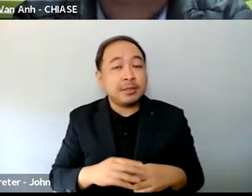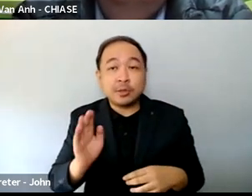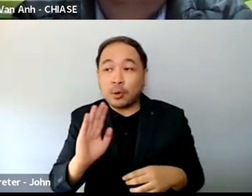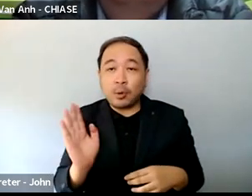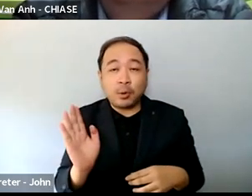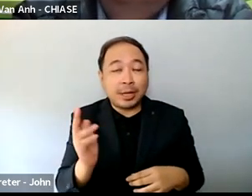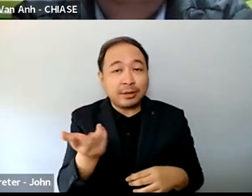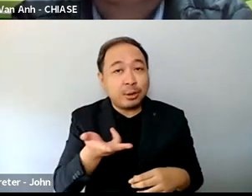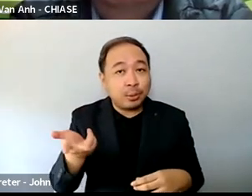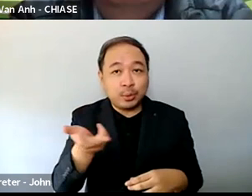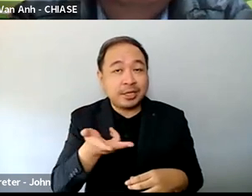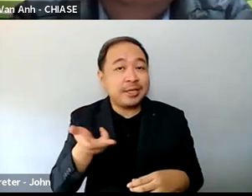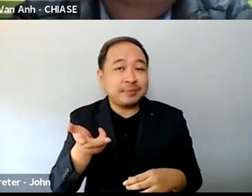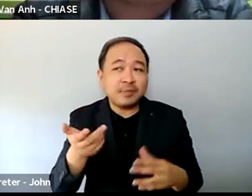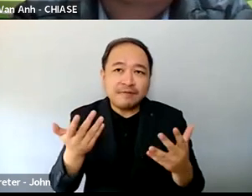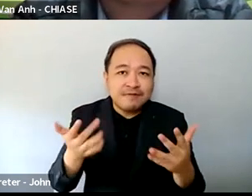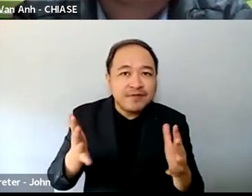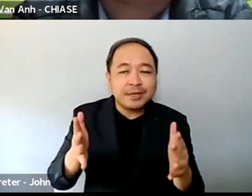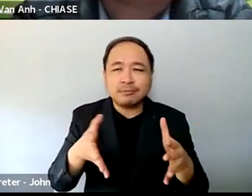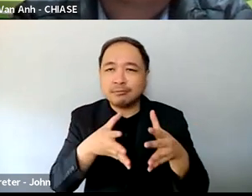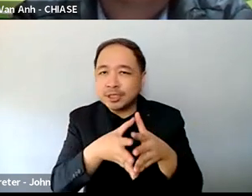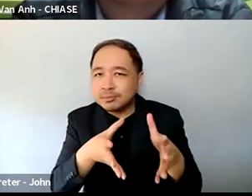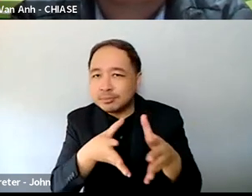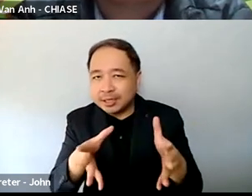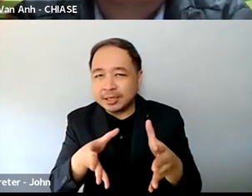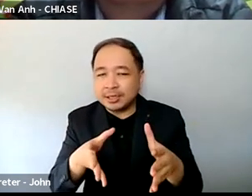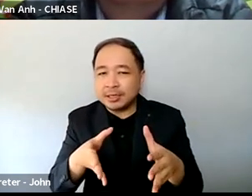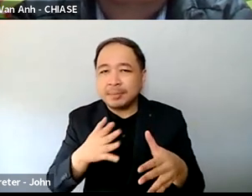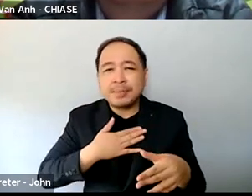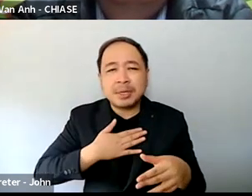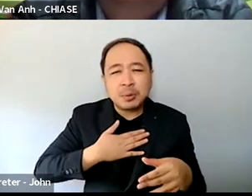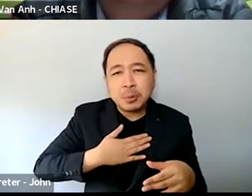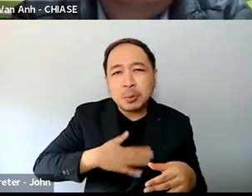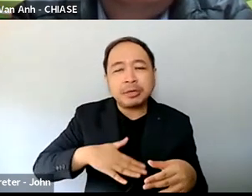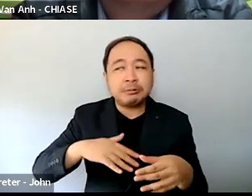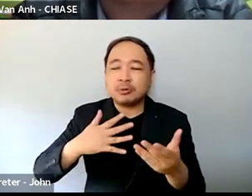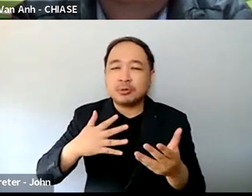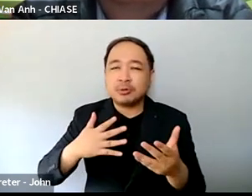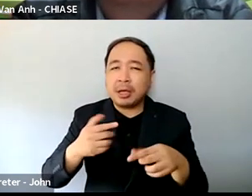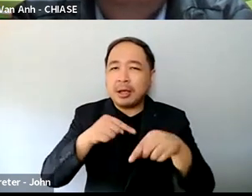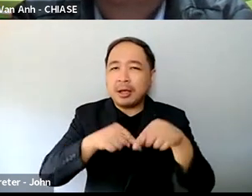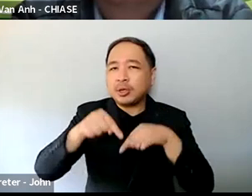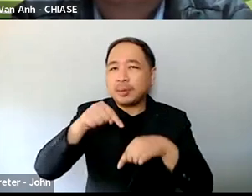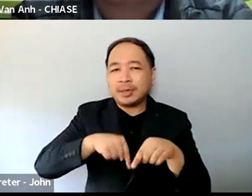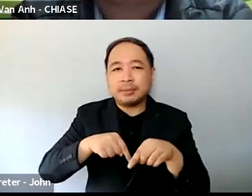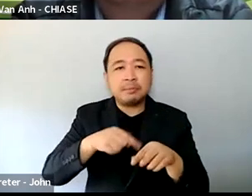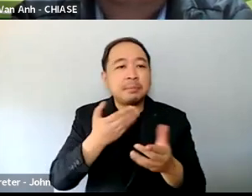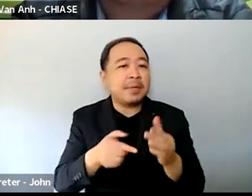three, so I'd like to, as well as Chandni, so maybe I will go back to you,